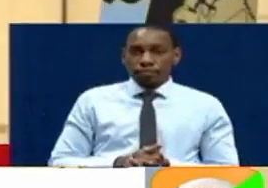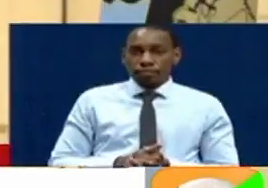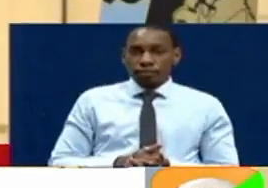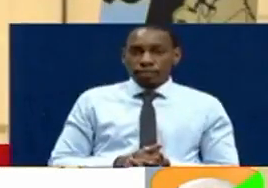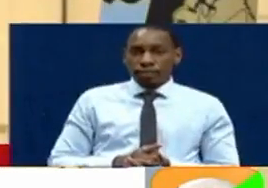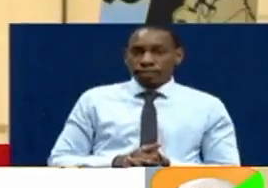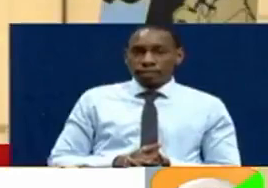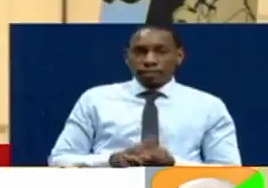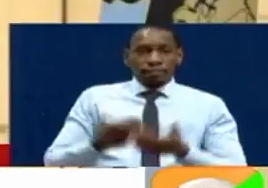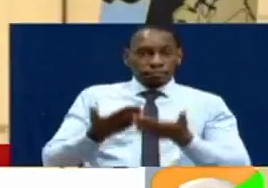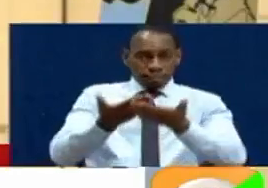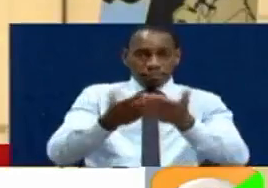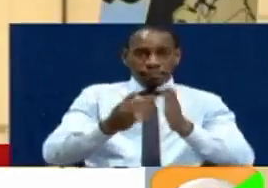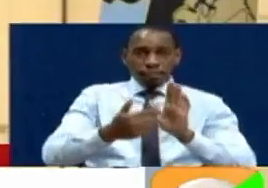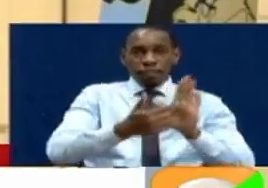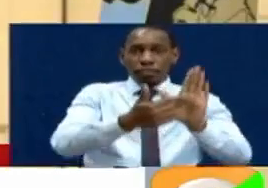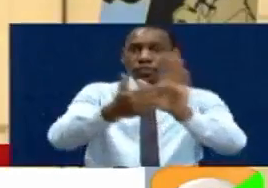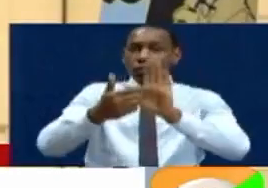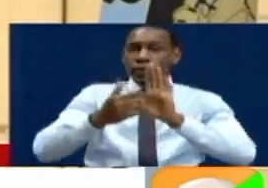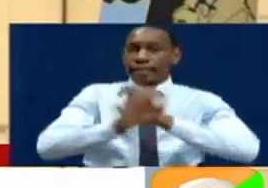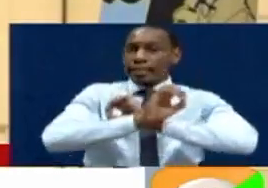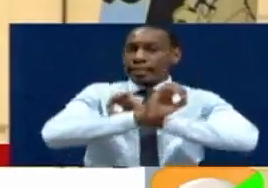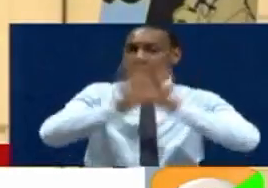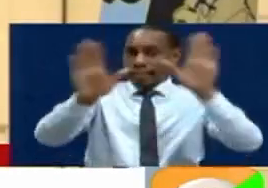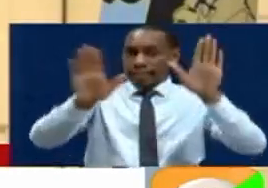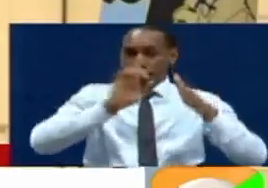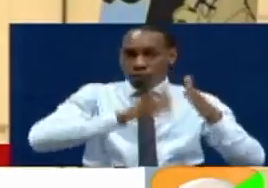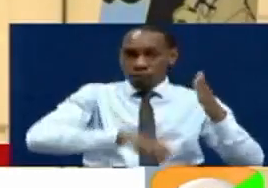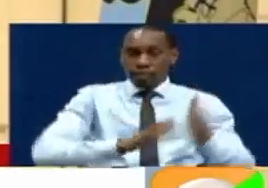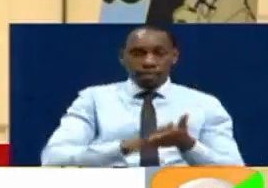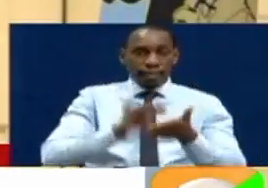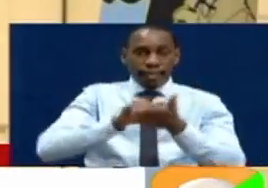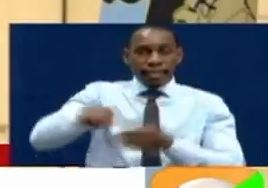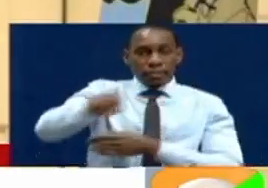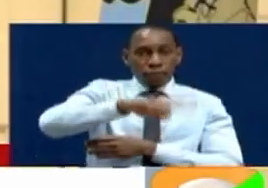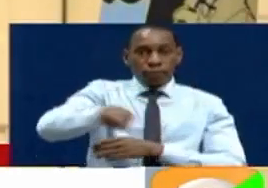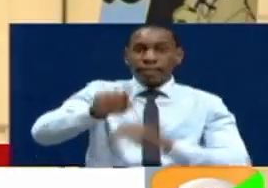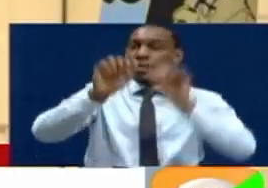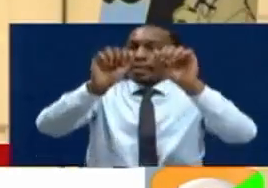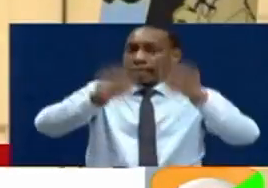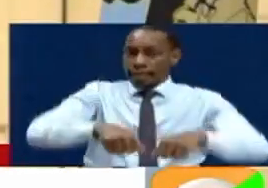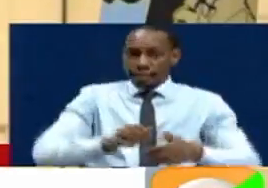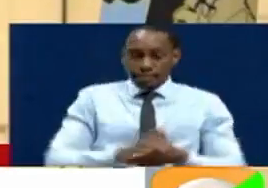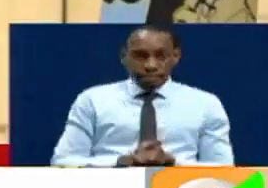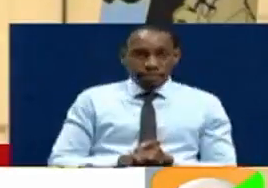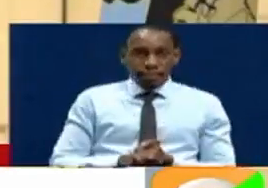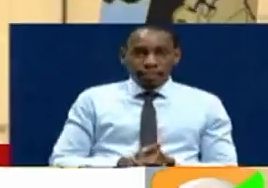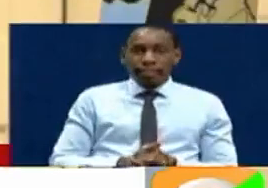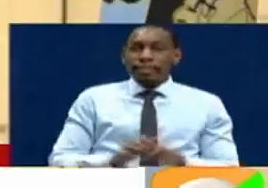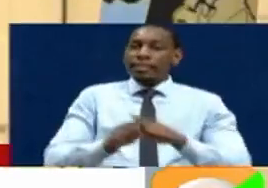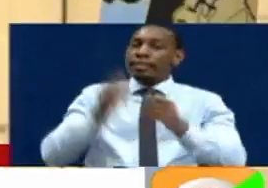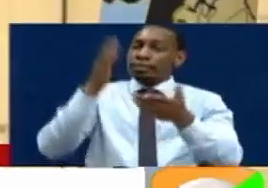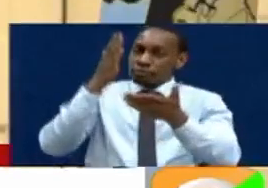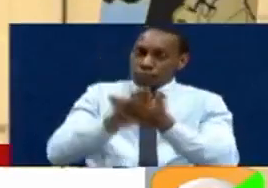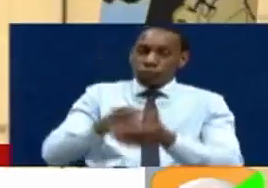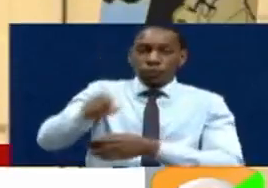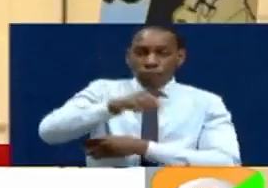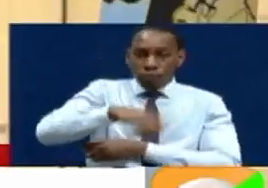This, fellow Kenyans, is a clear indication that we can and indeed